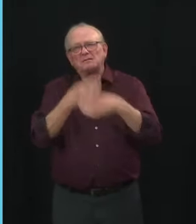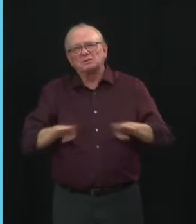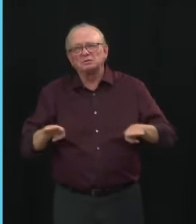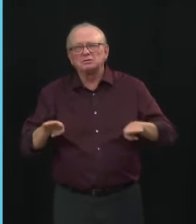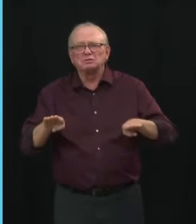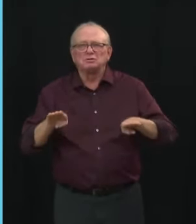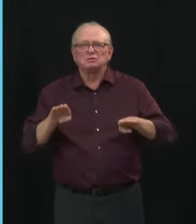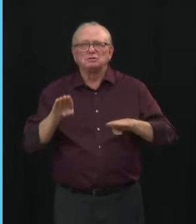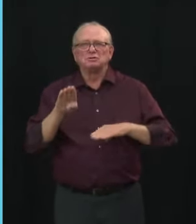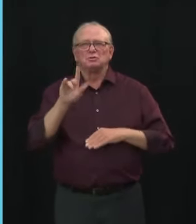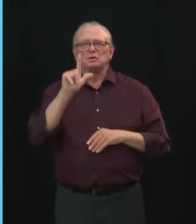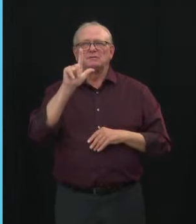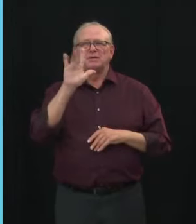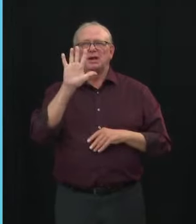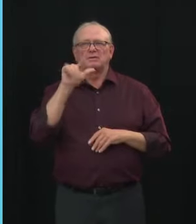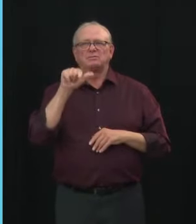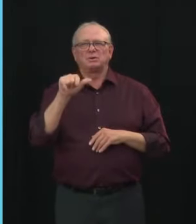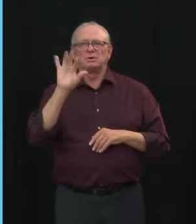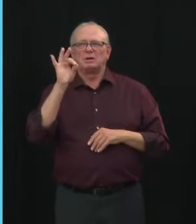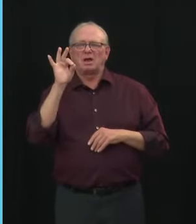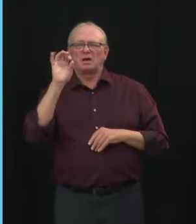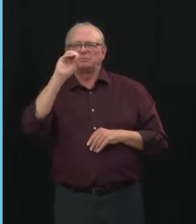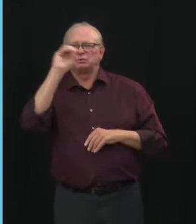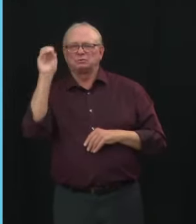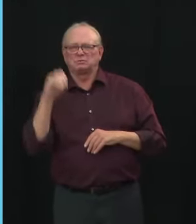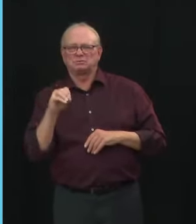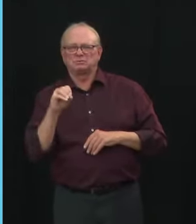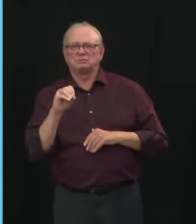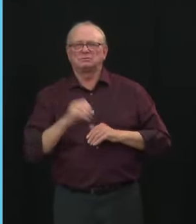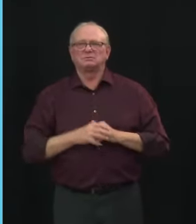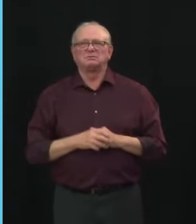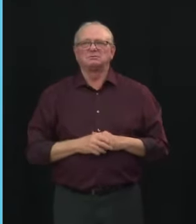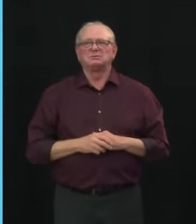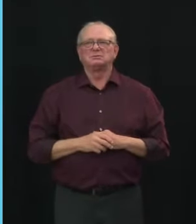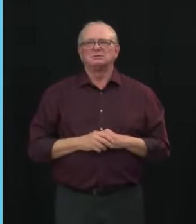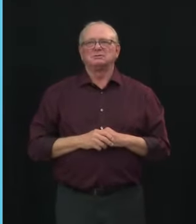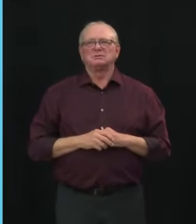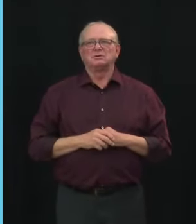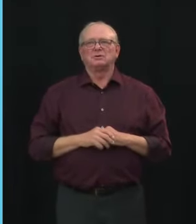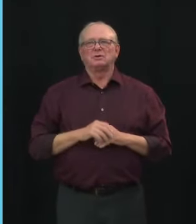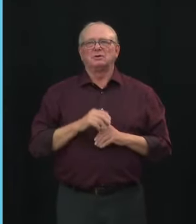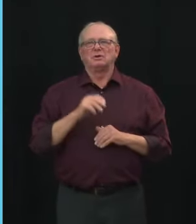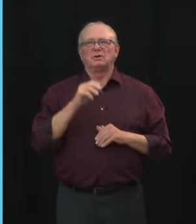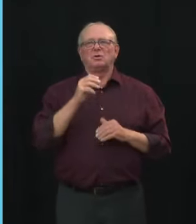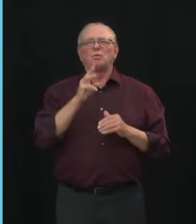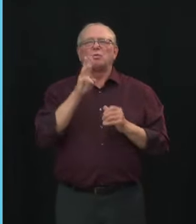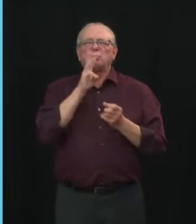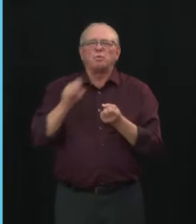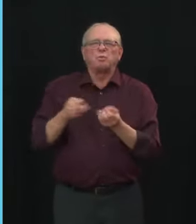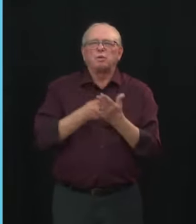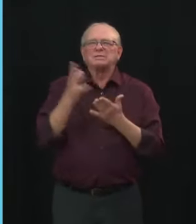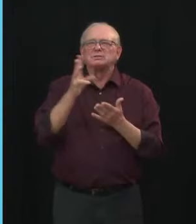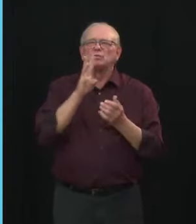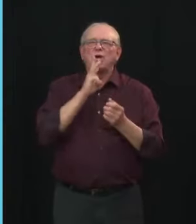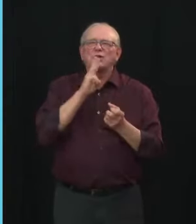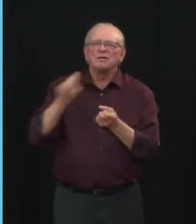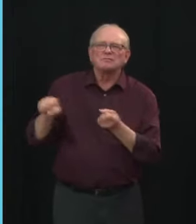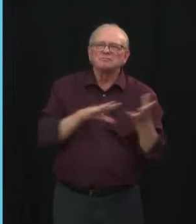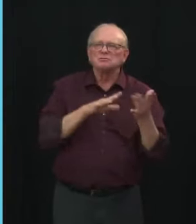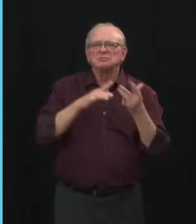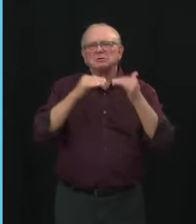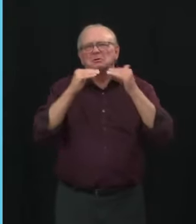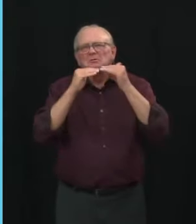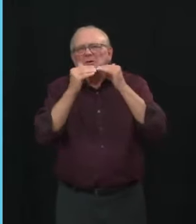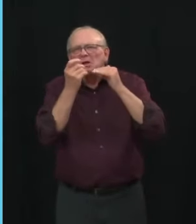are high in many locations, but they mostly remain below the levels we've seen previously during BA1.